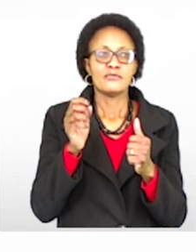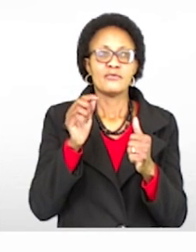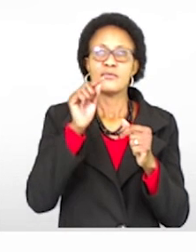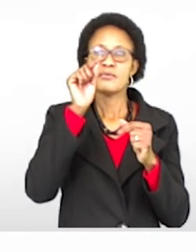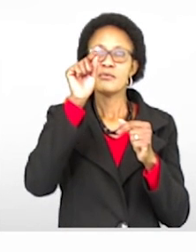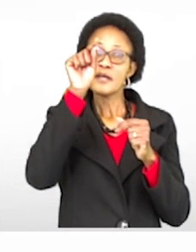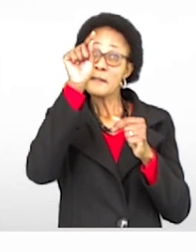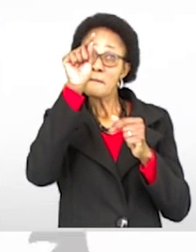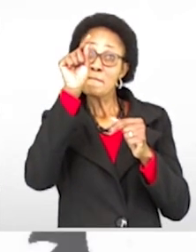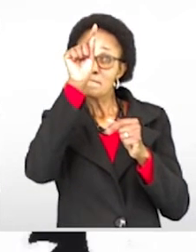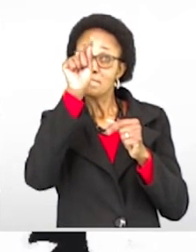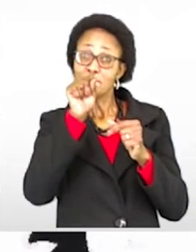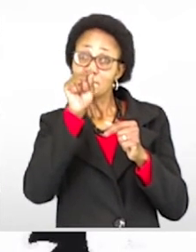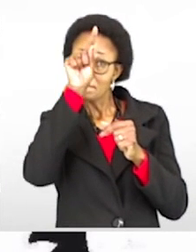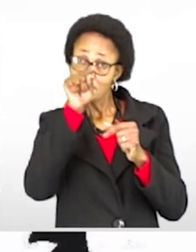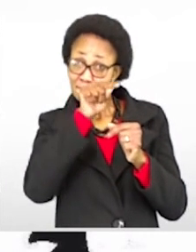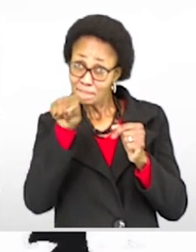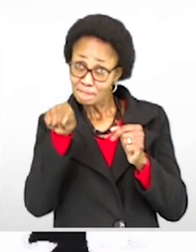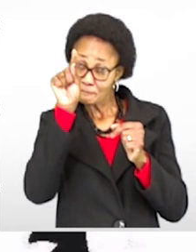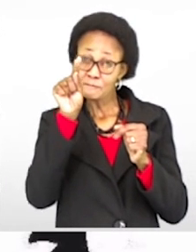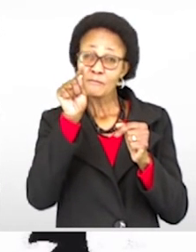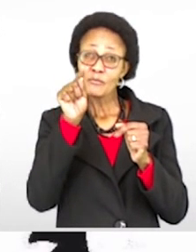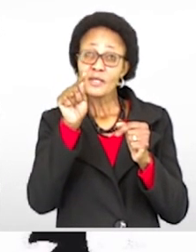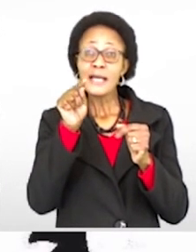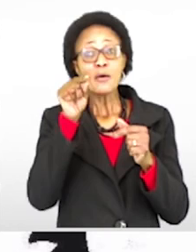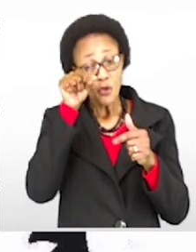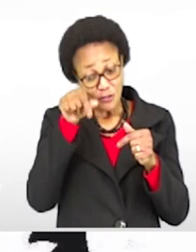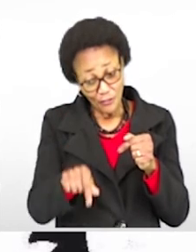the bottom where the fire is happening.